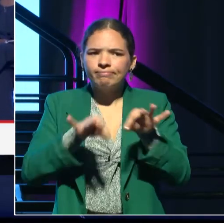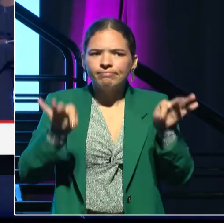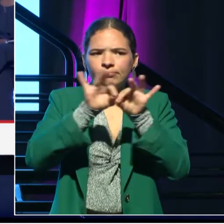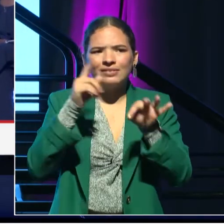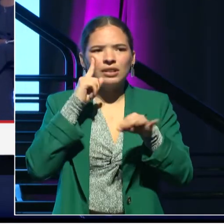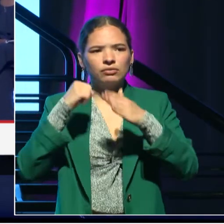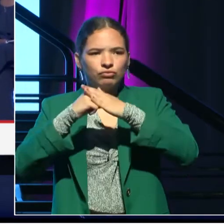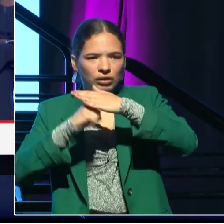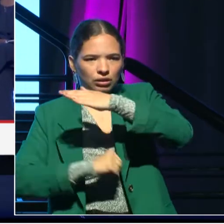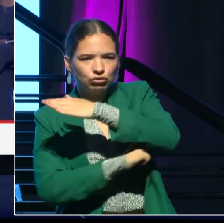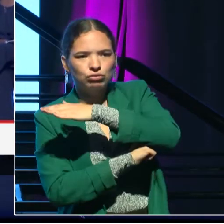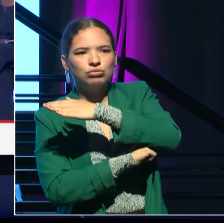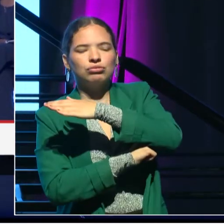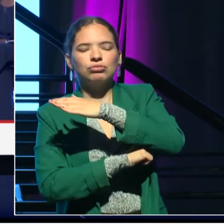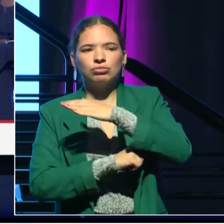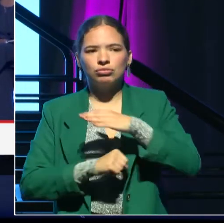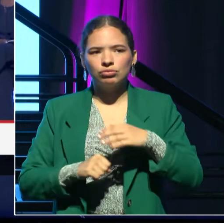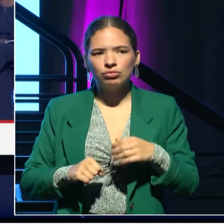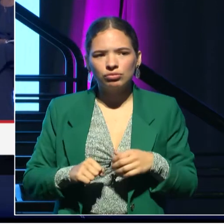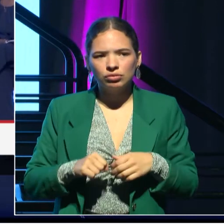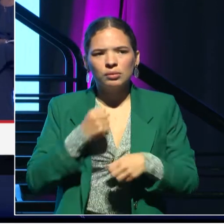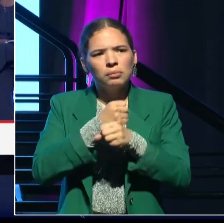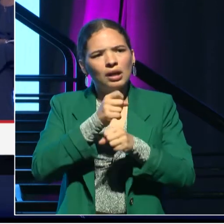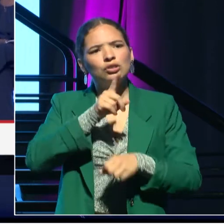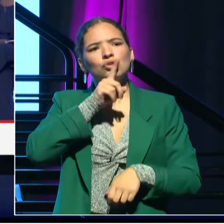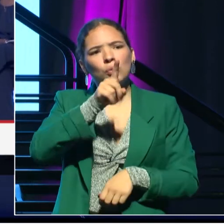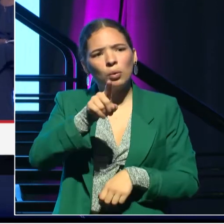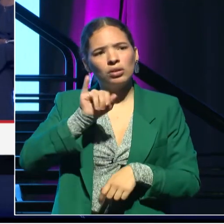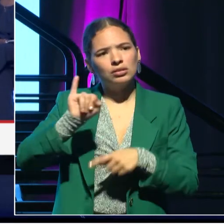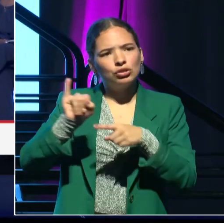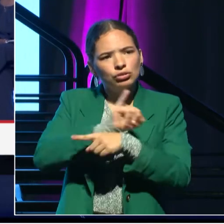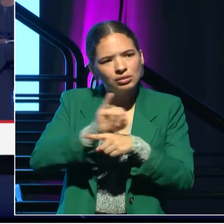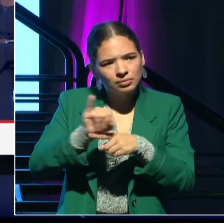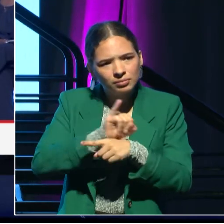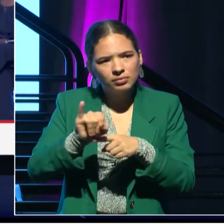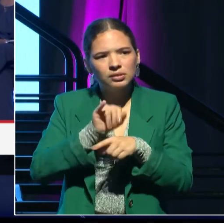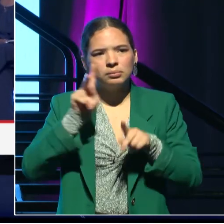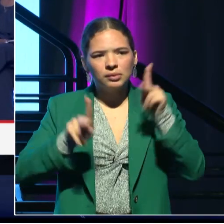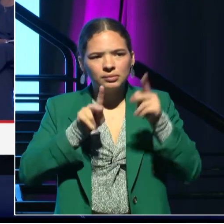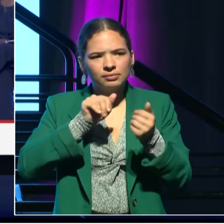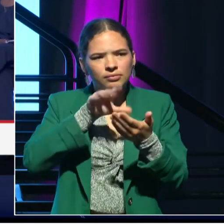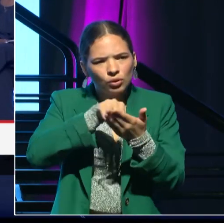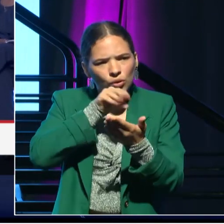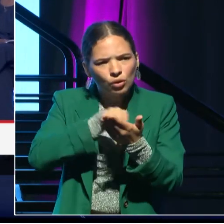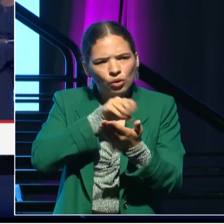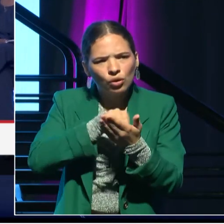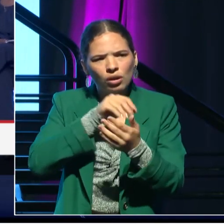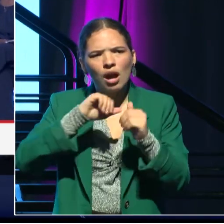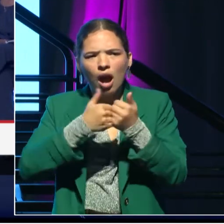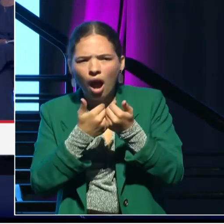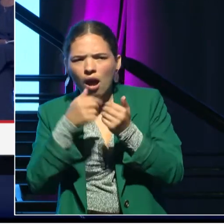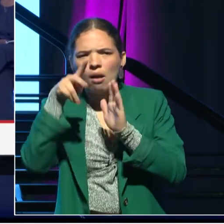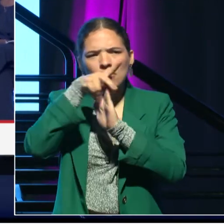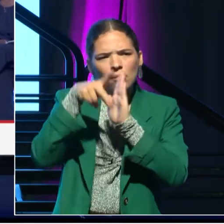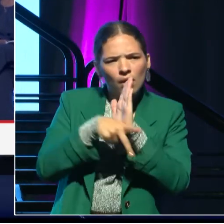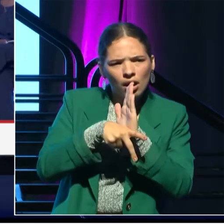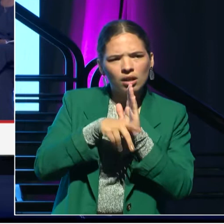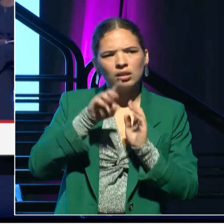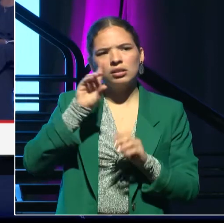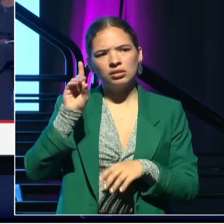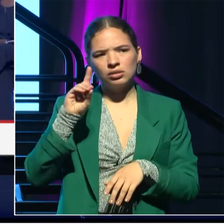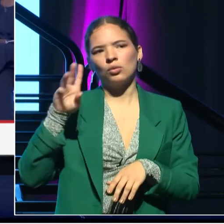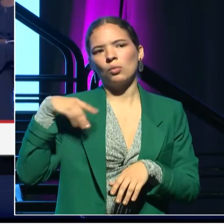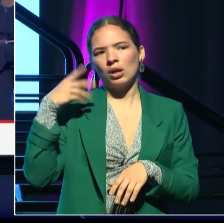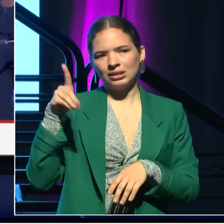that interns and fellows have opportunities to learn about policy in Washington. And our fellows in particular do research on these